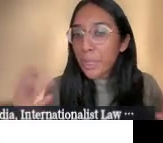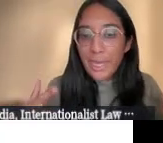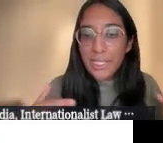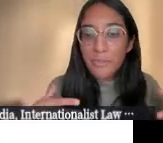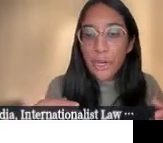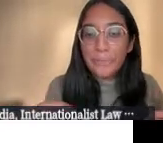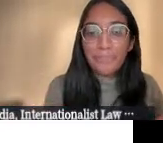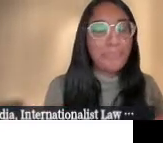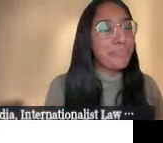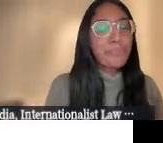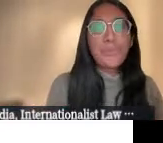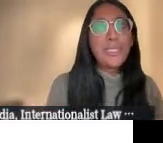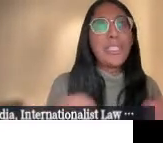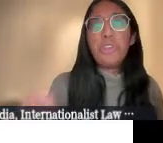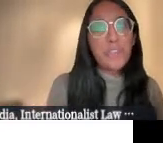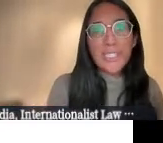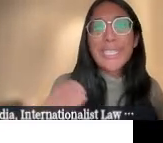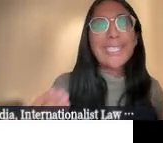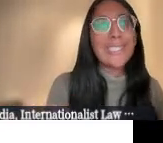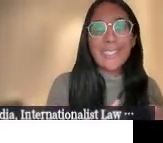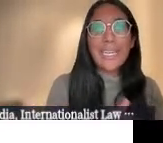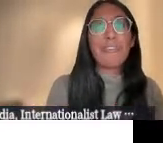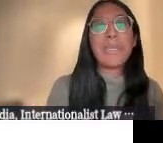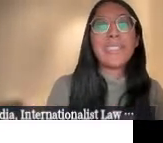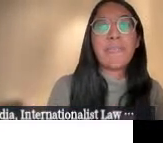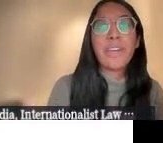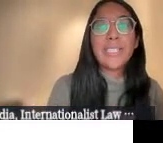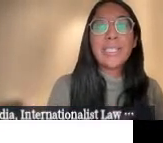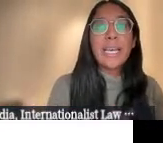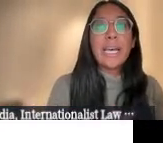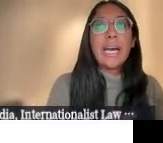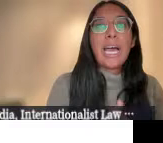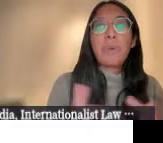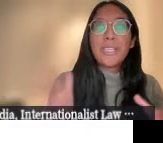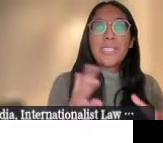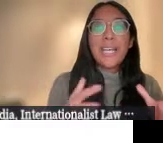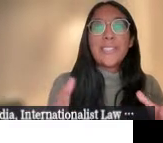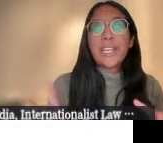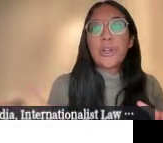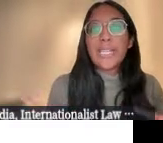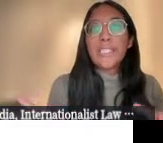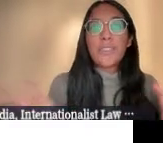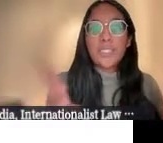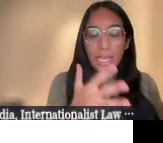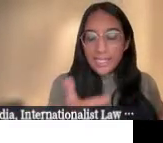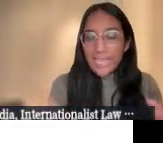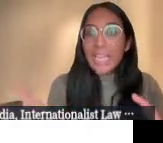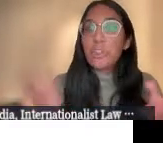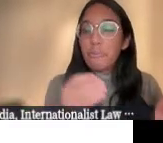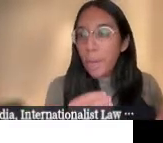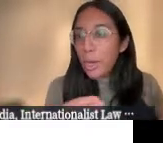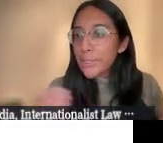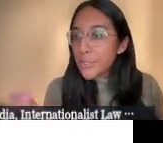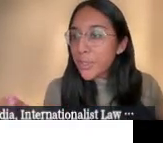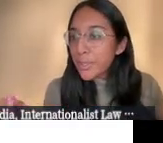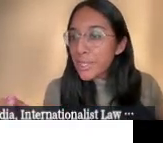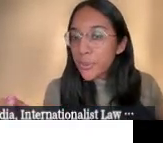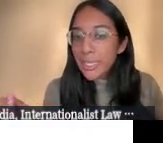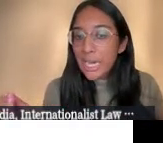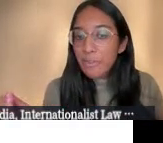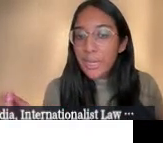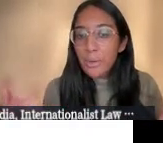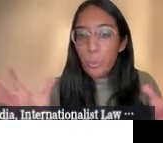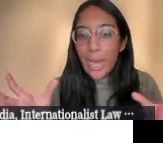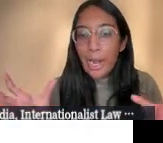the defense for universities and city governments that invest. And what this does is it creates a cycle of bonds within the